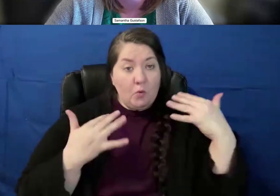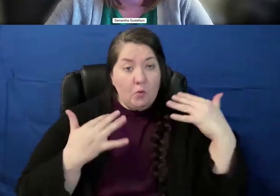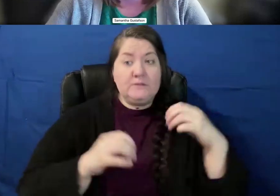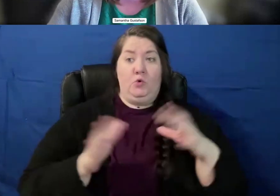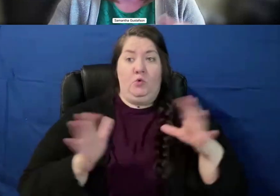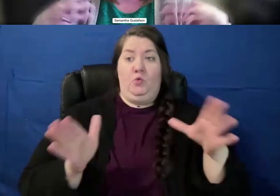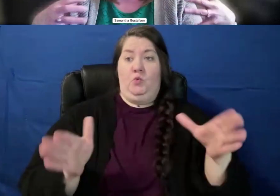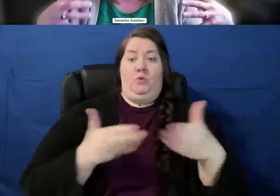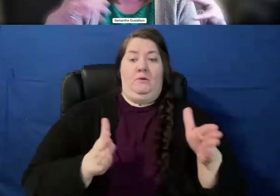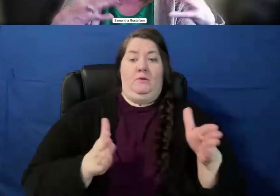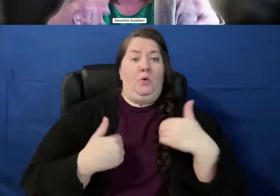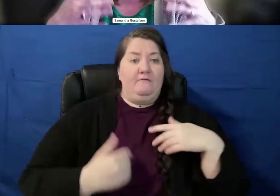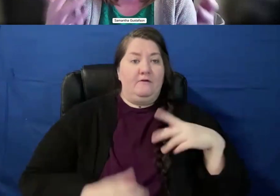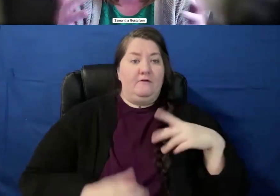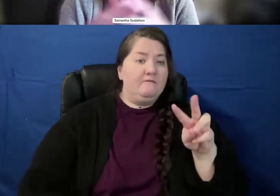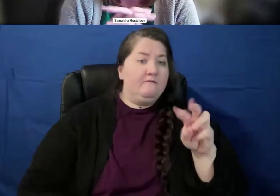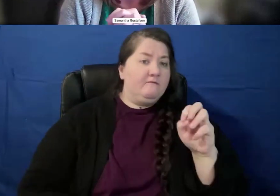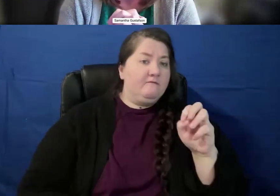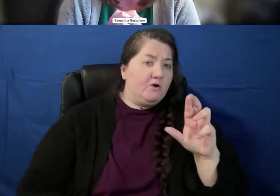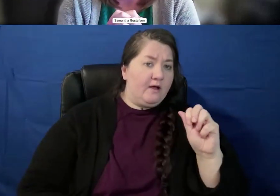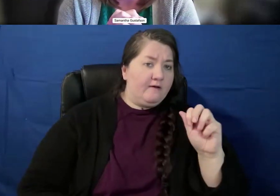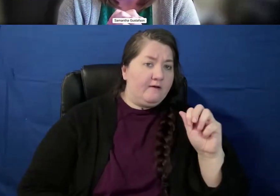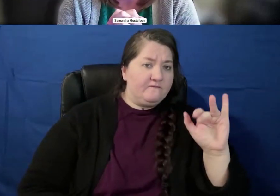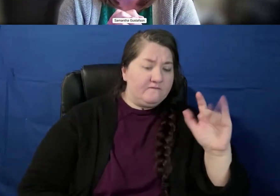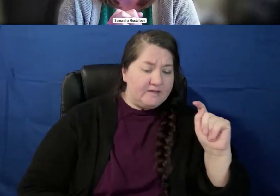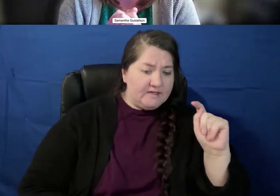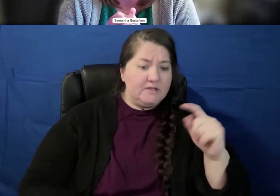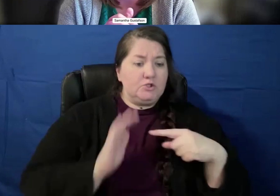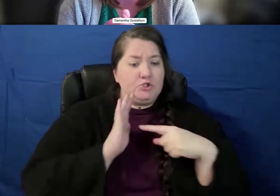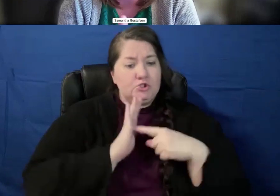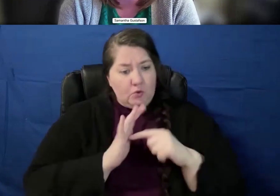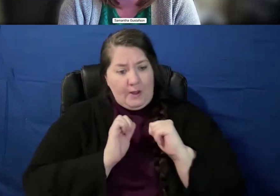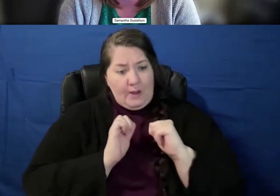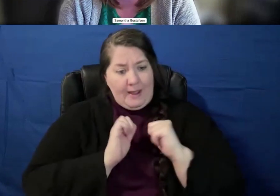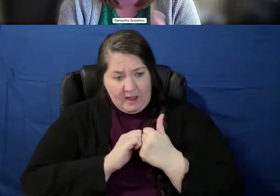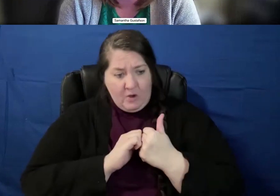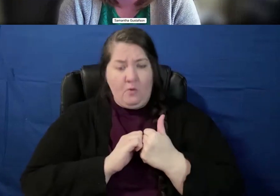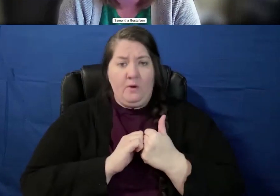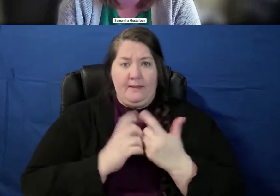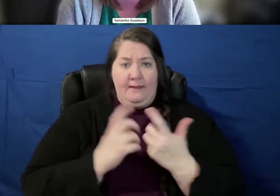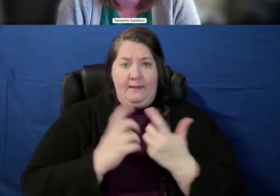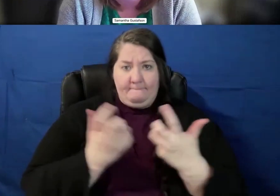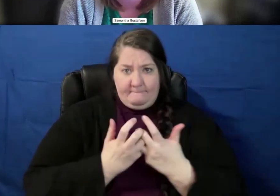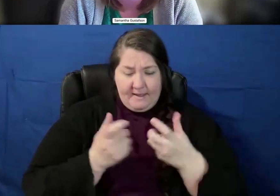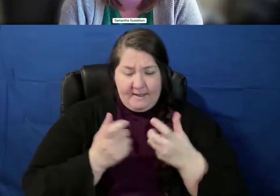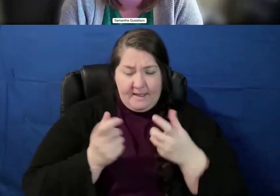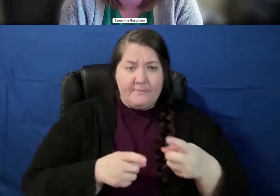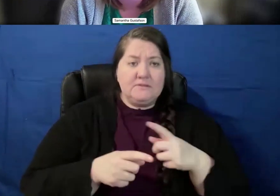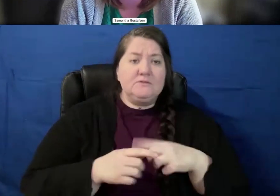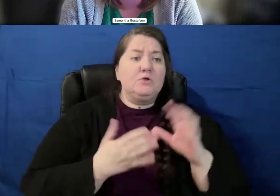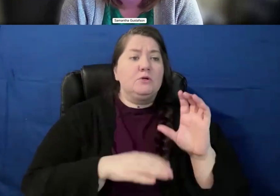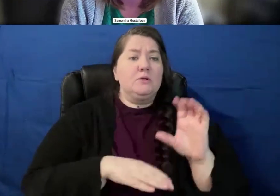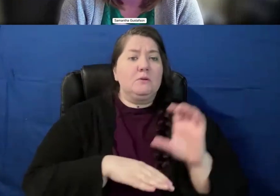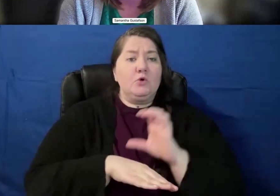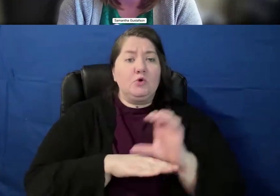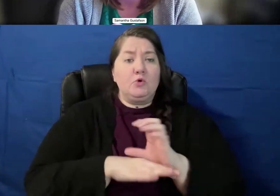if you have a Verifit and show how that happens. There's a computer program called